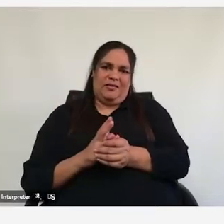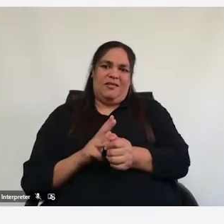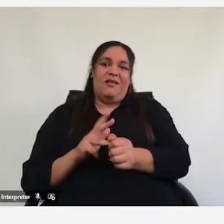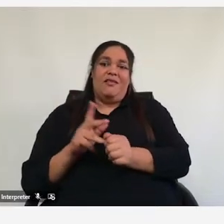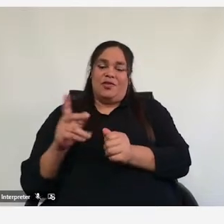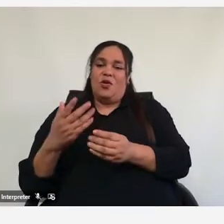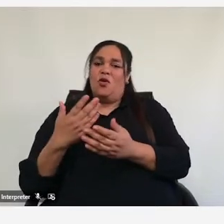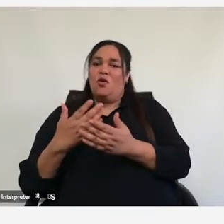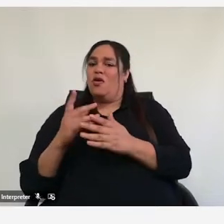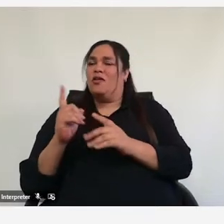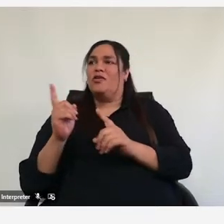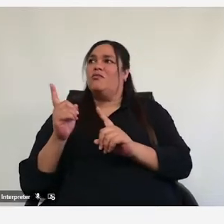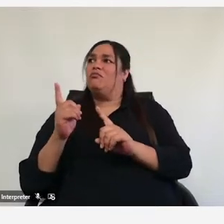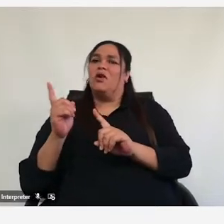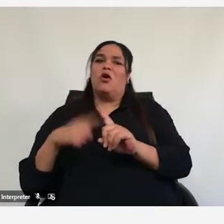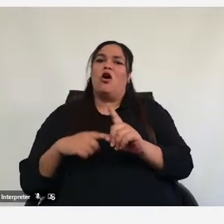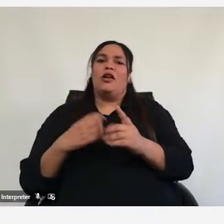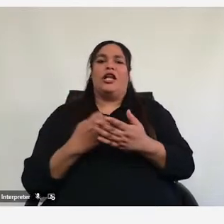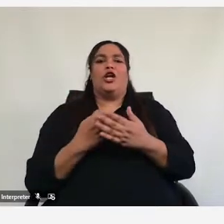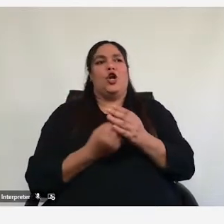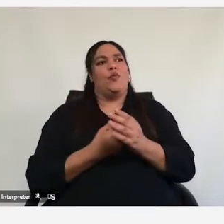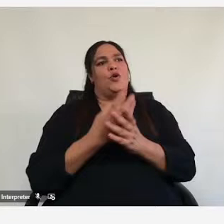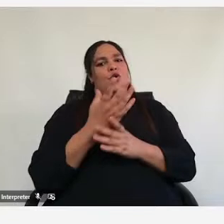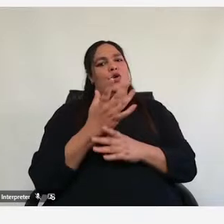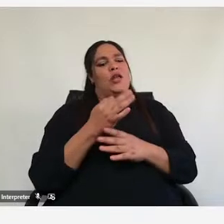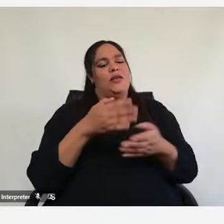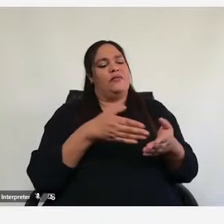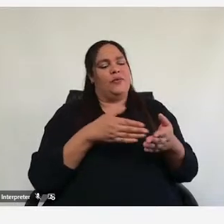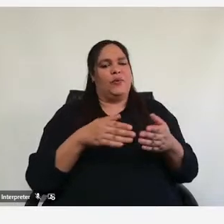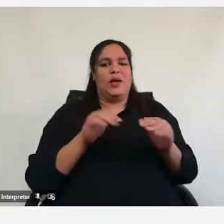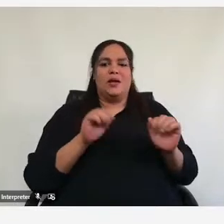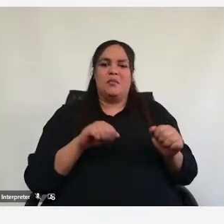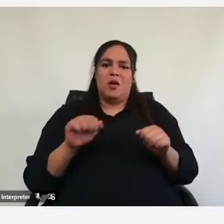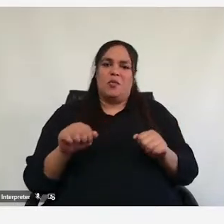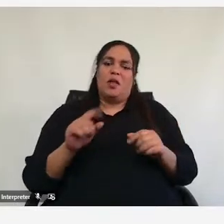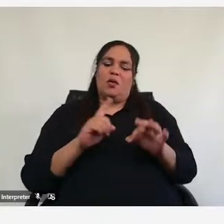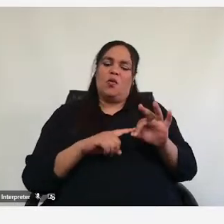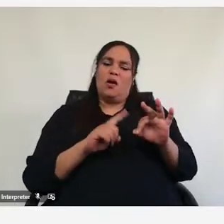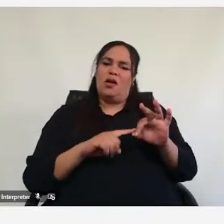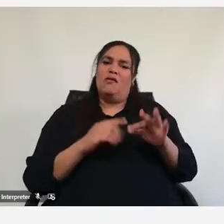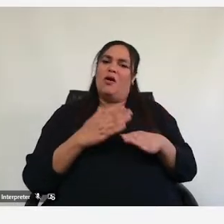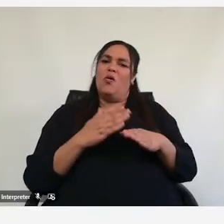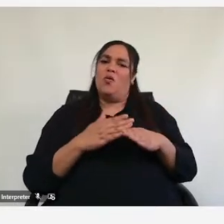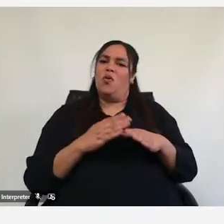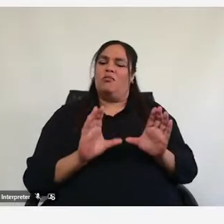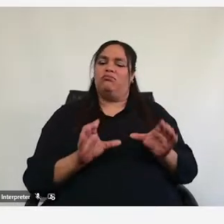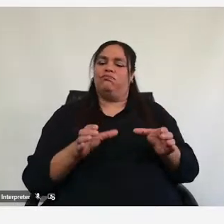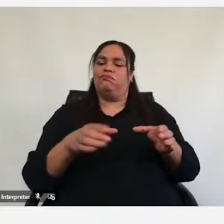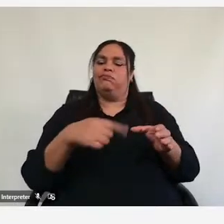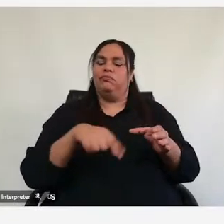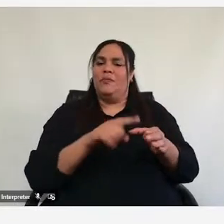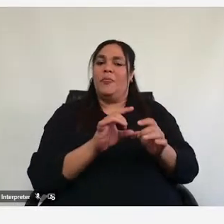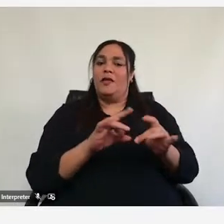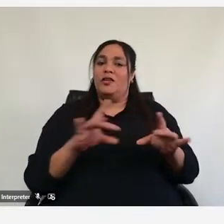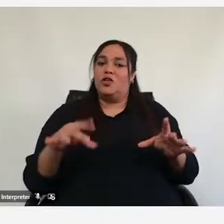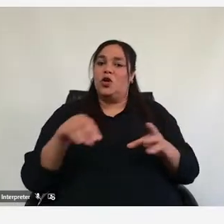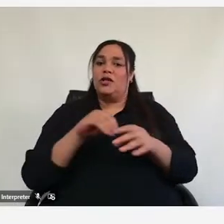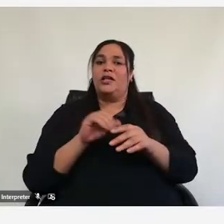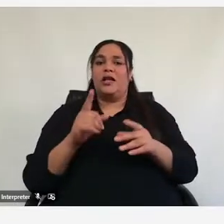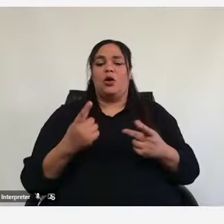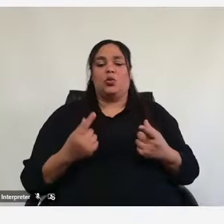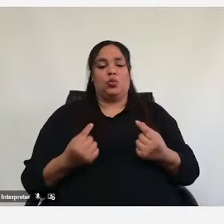be no economic growth without a capable, qualified workforce, which begins with